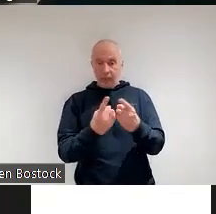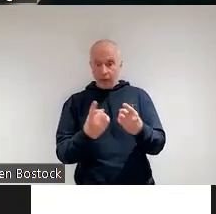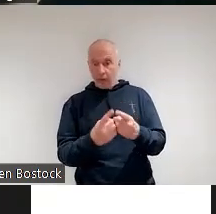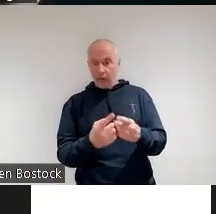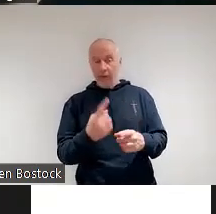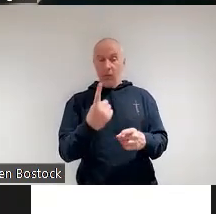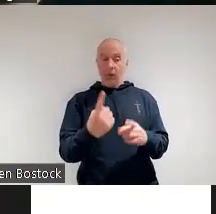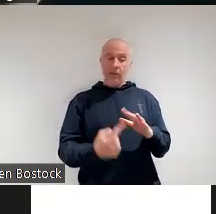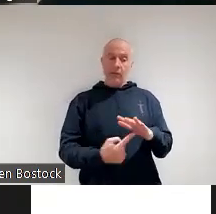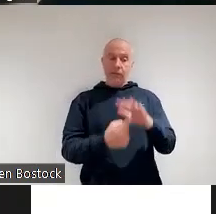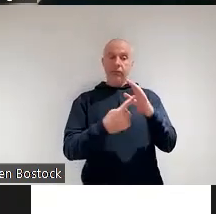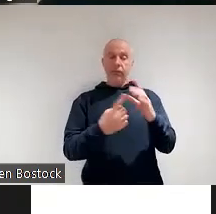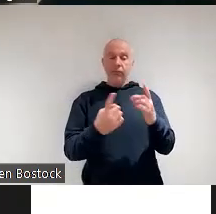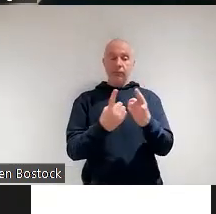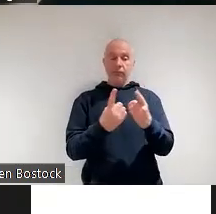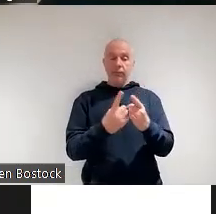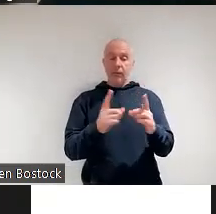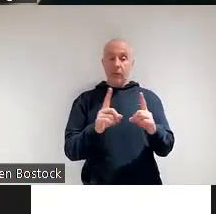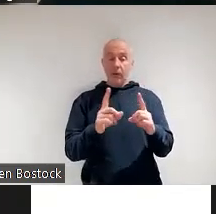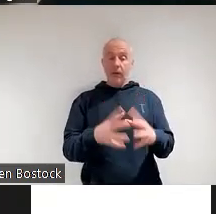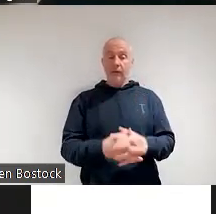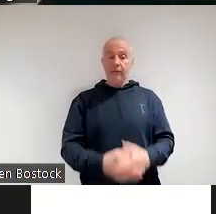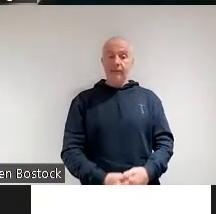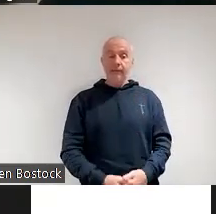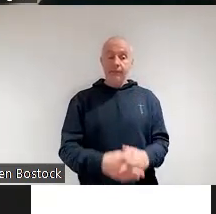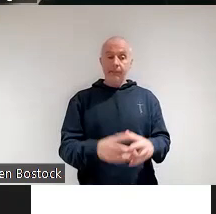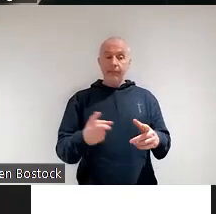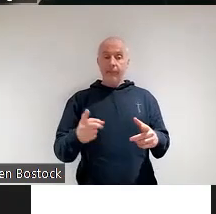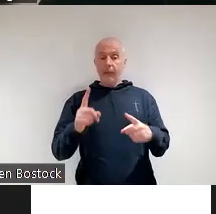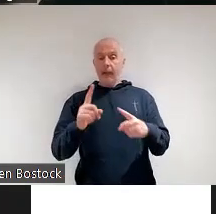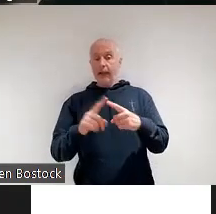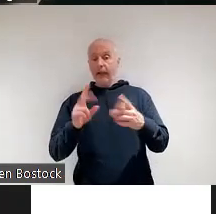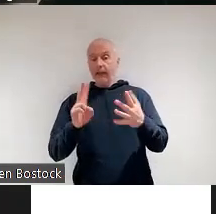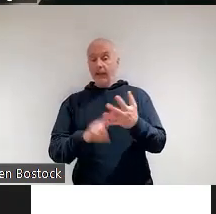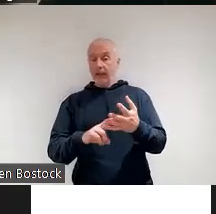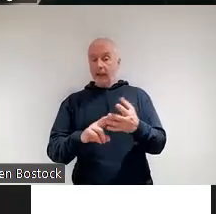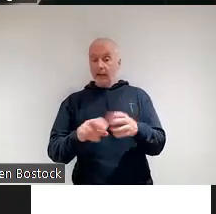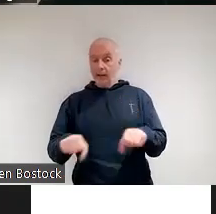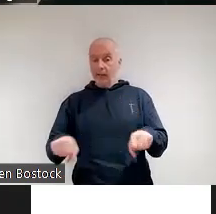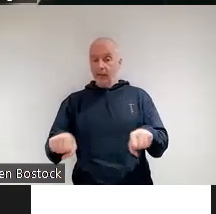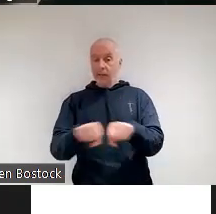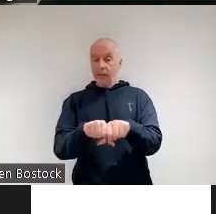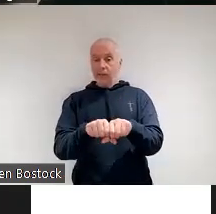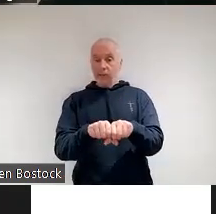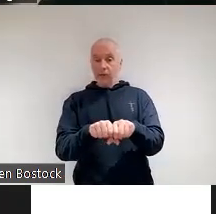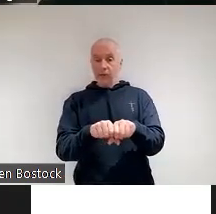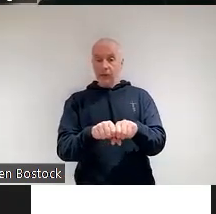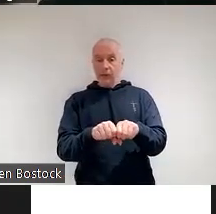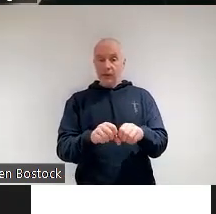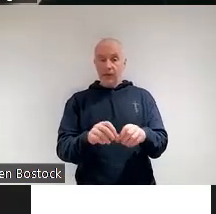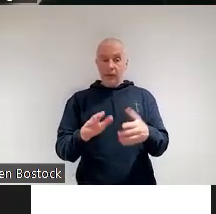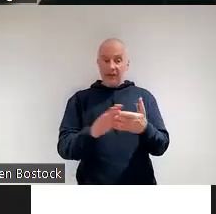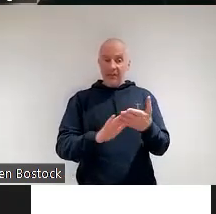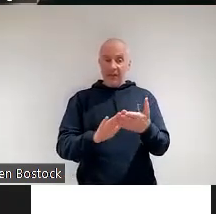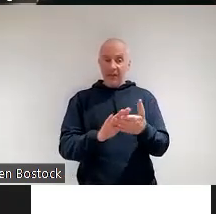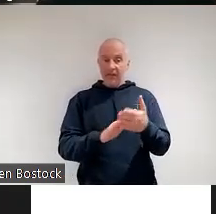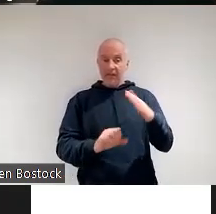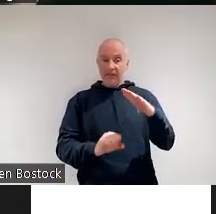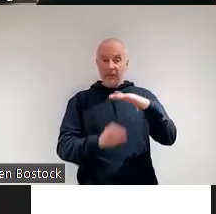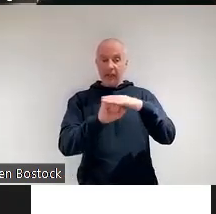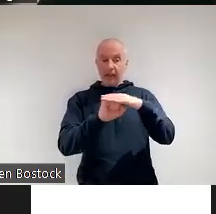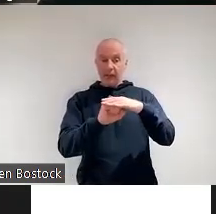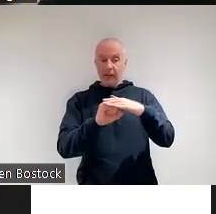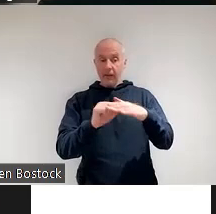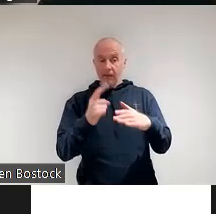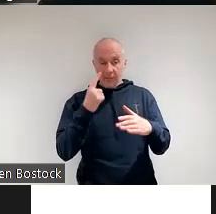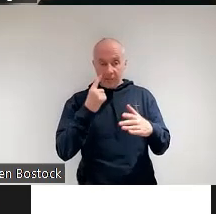key things we all nowadays have in the EV charger is radio equipment, meaning that you have the modem in it,